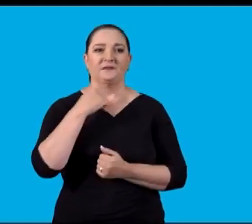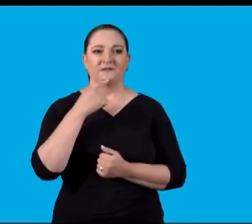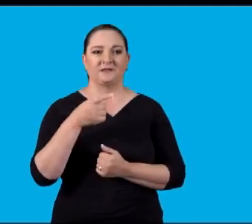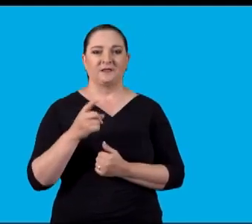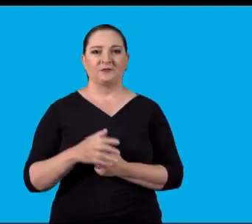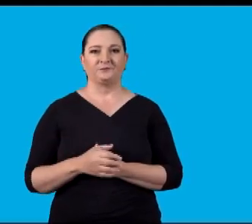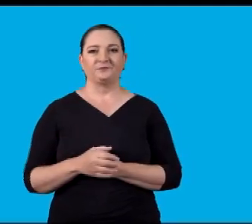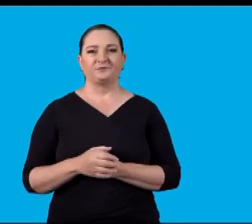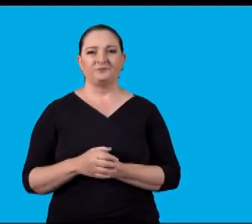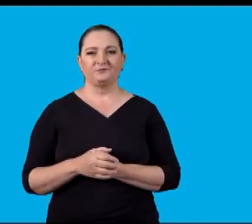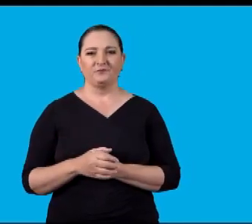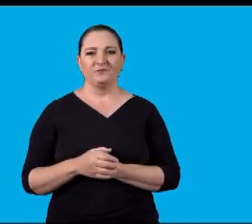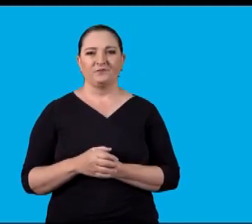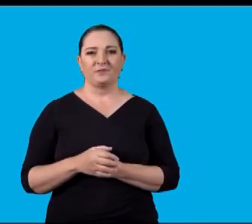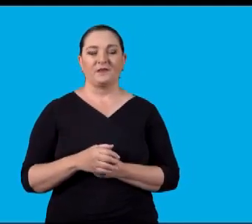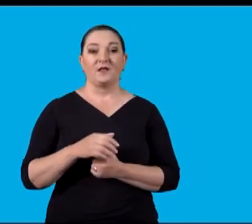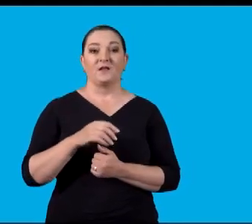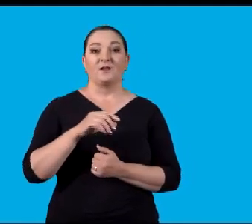415,200 plus